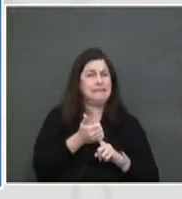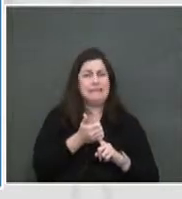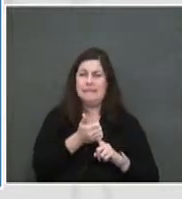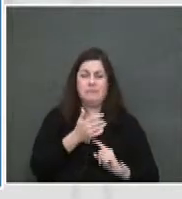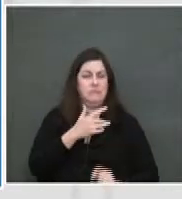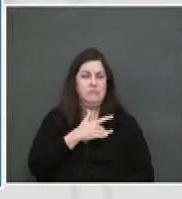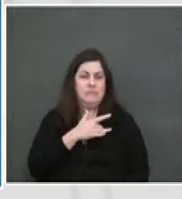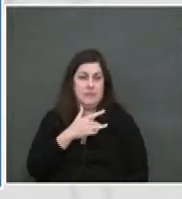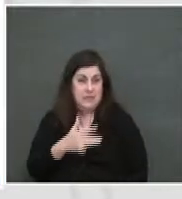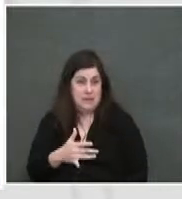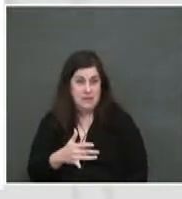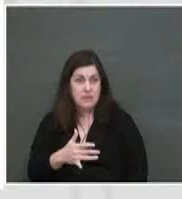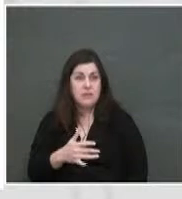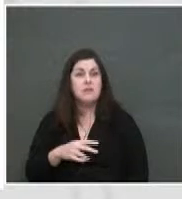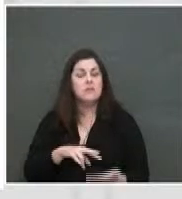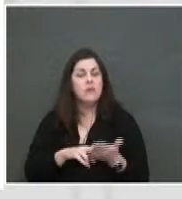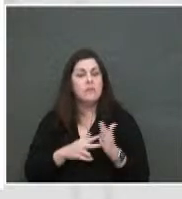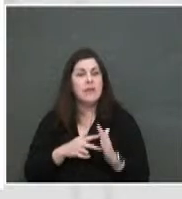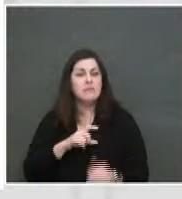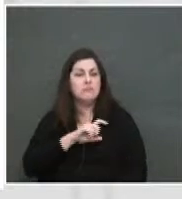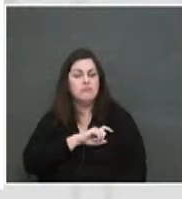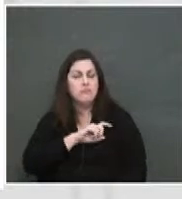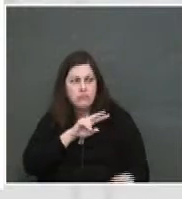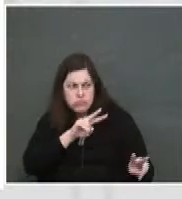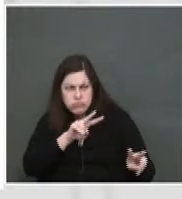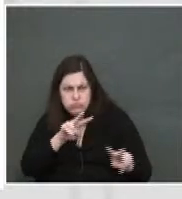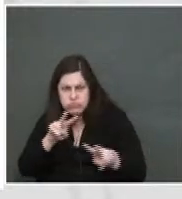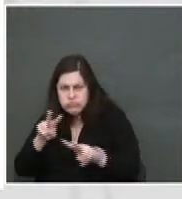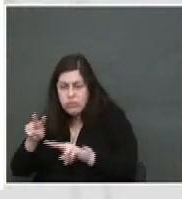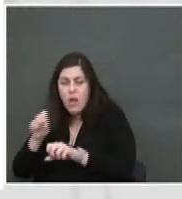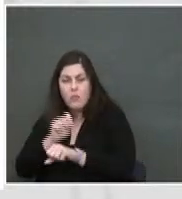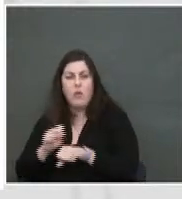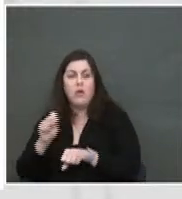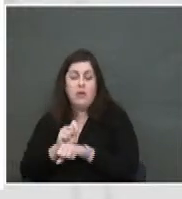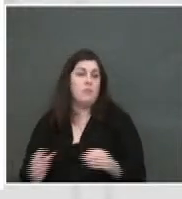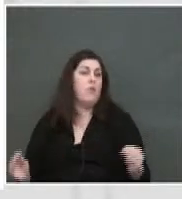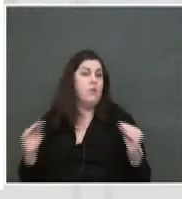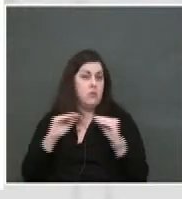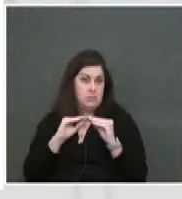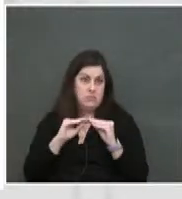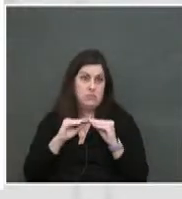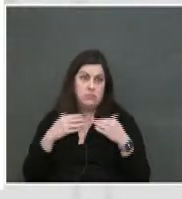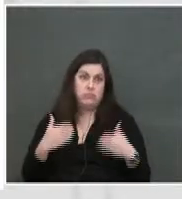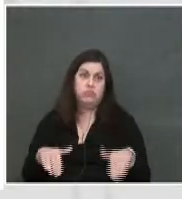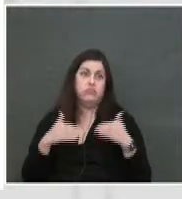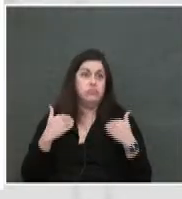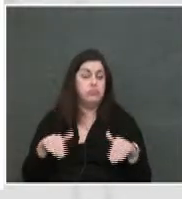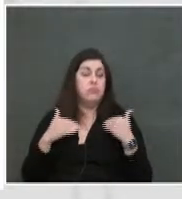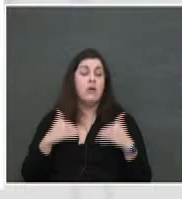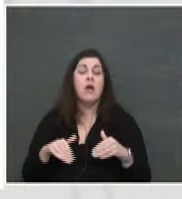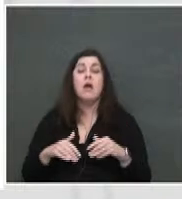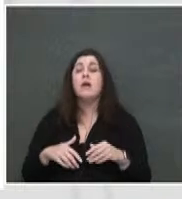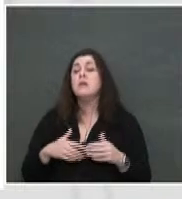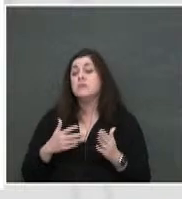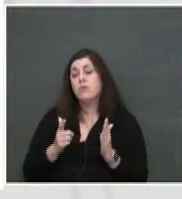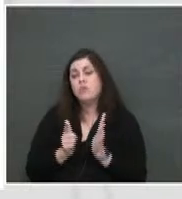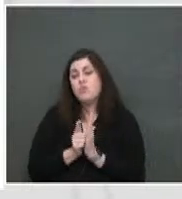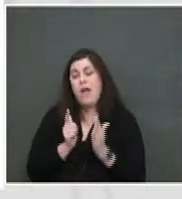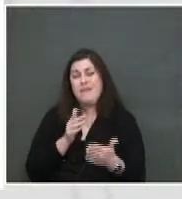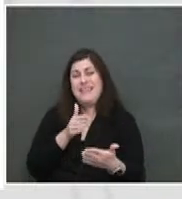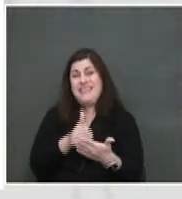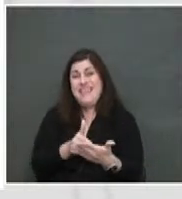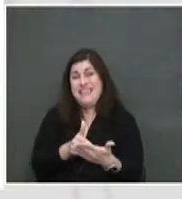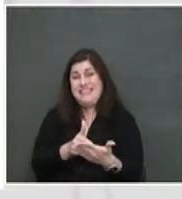workload is up. And then looking at crimes against persons, all violent